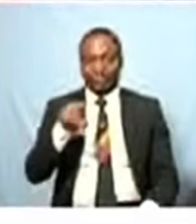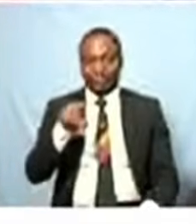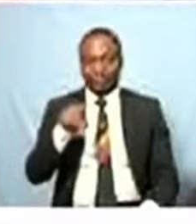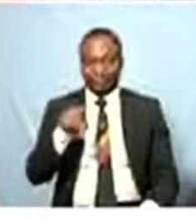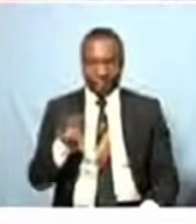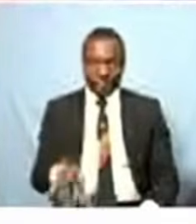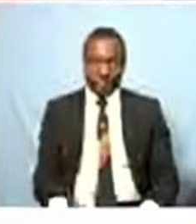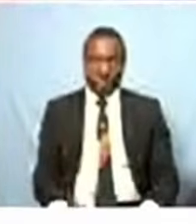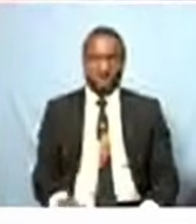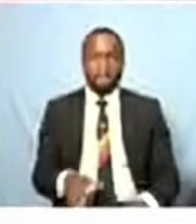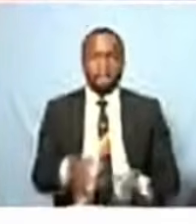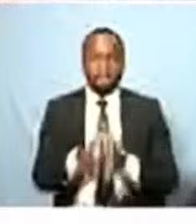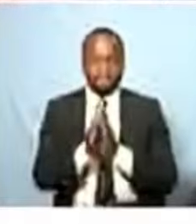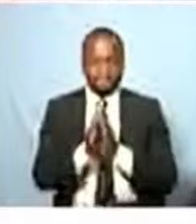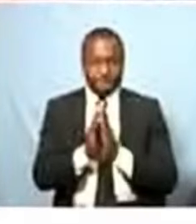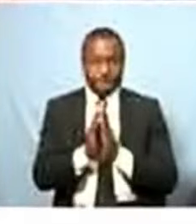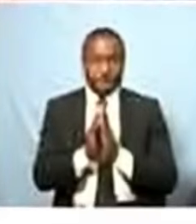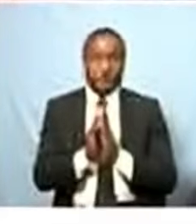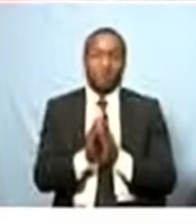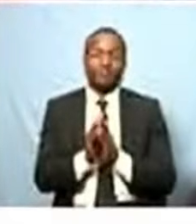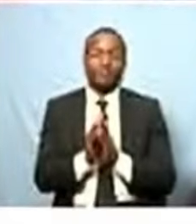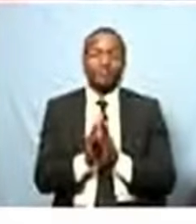Parliament.